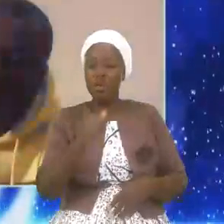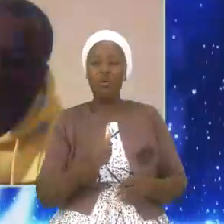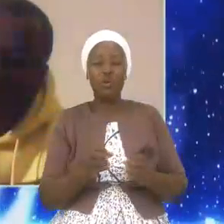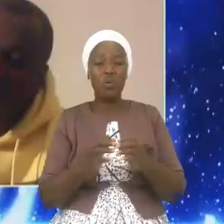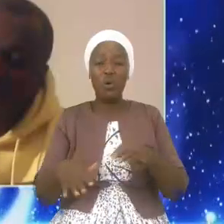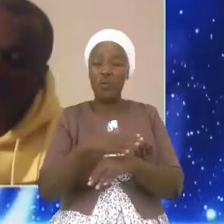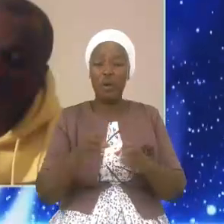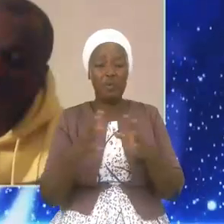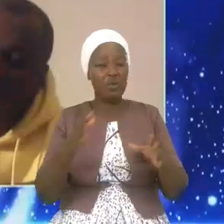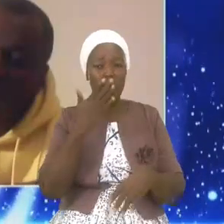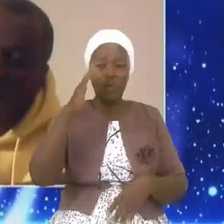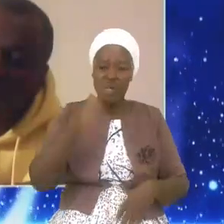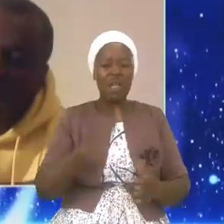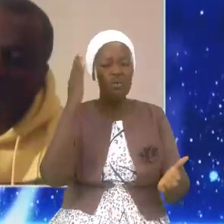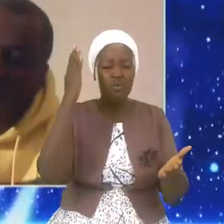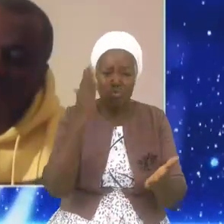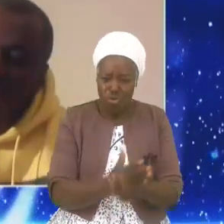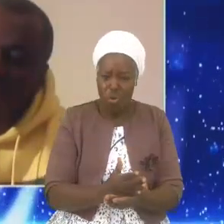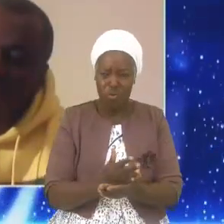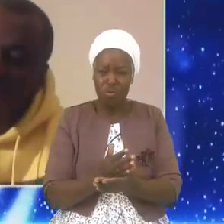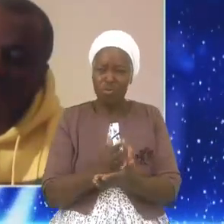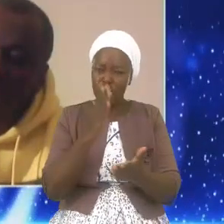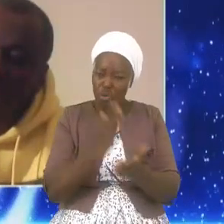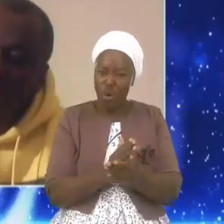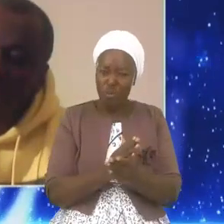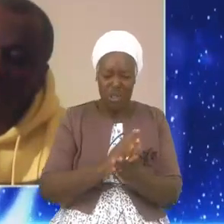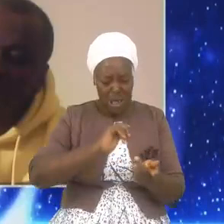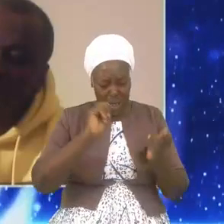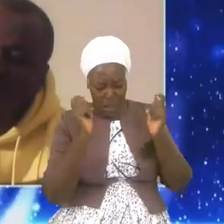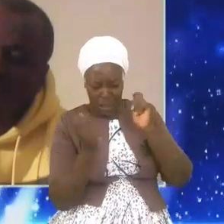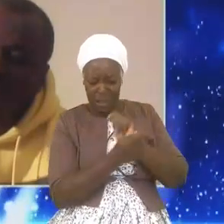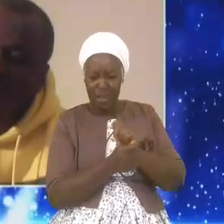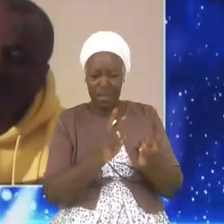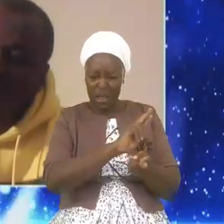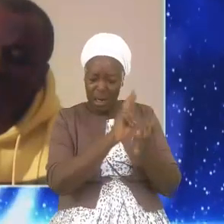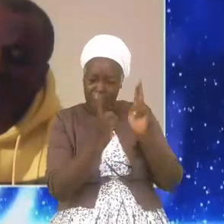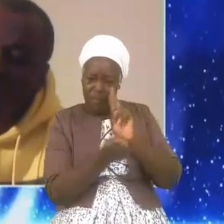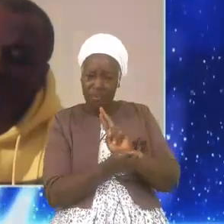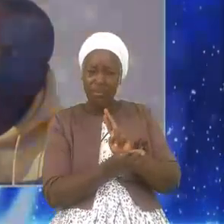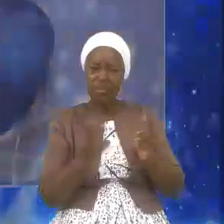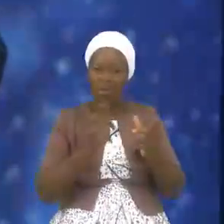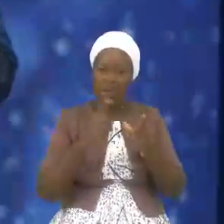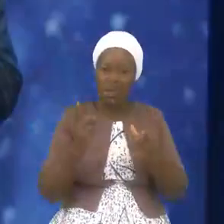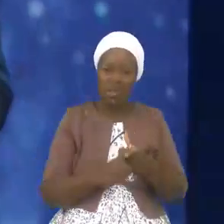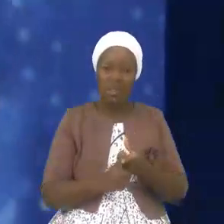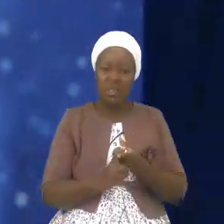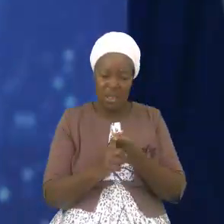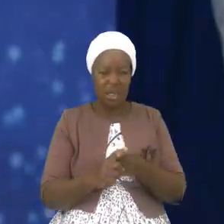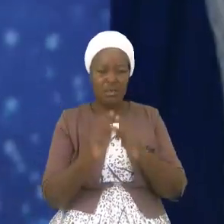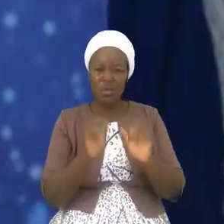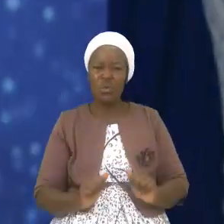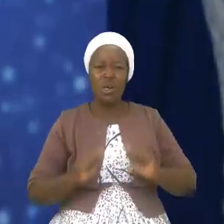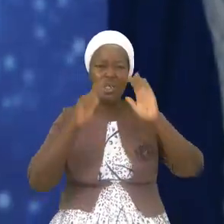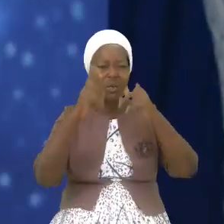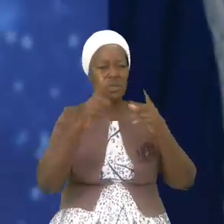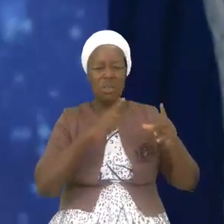around. Repent and throw your hands up and say, Lord, I surrender. But